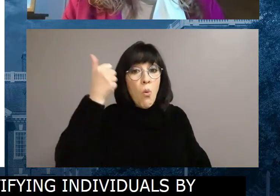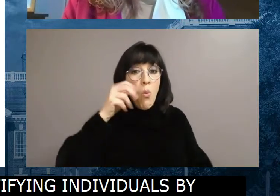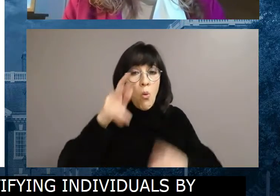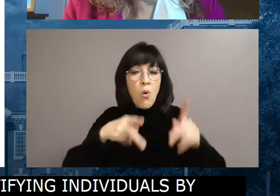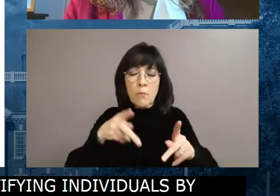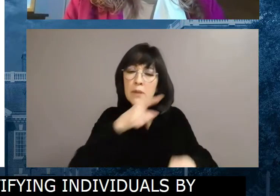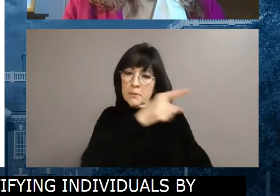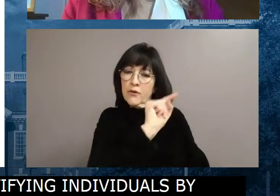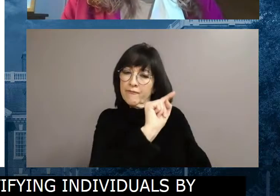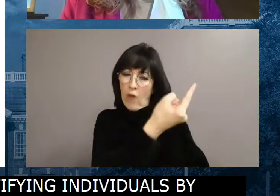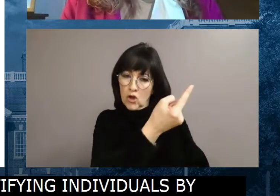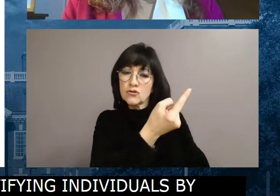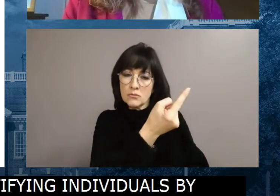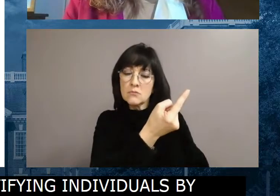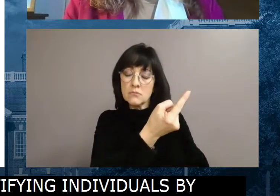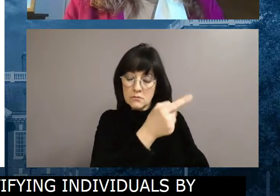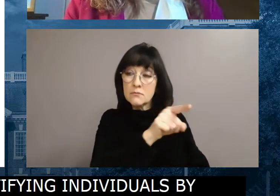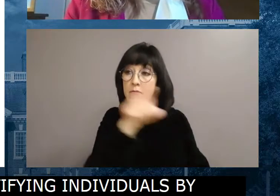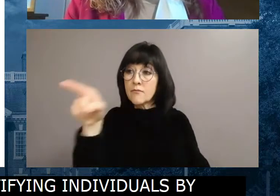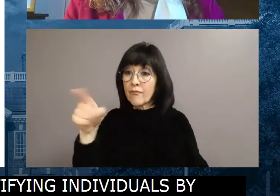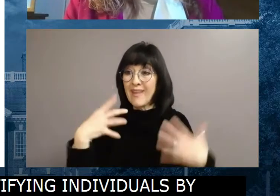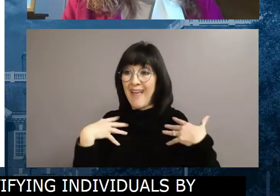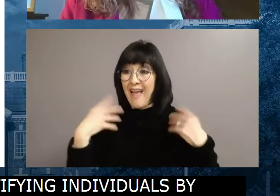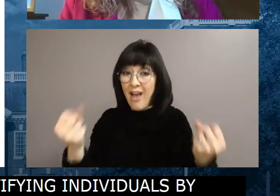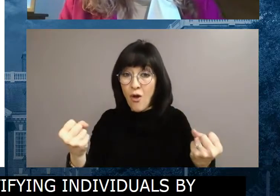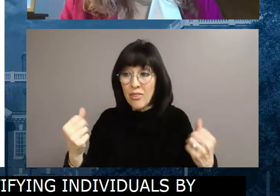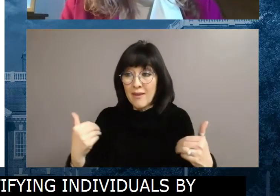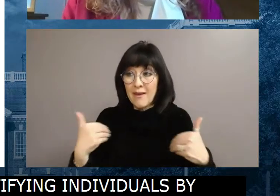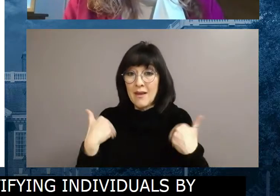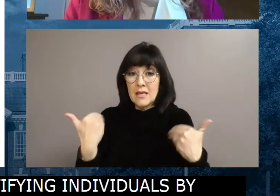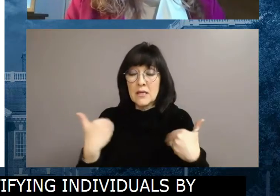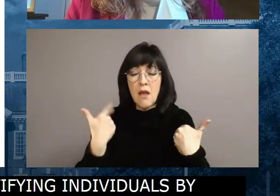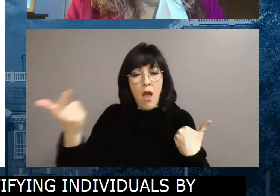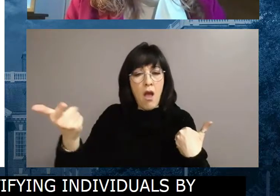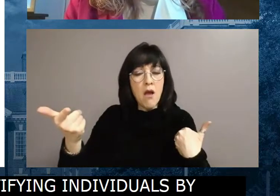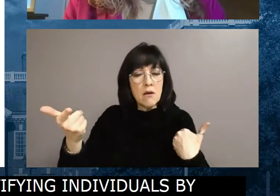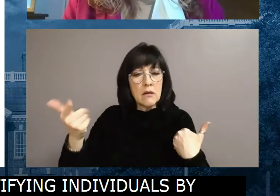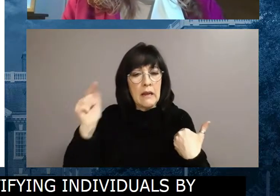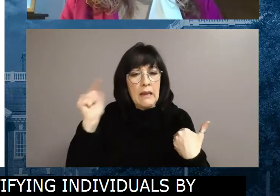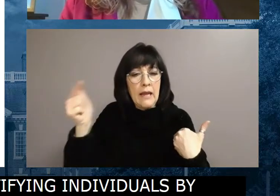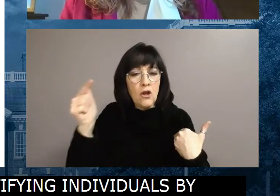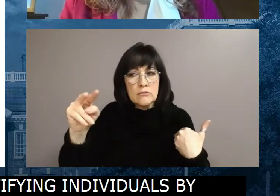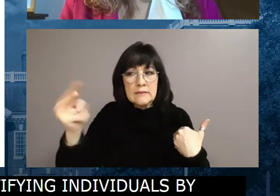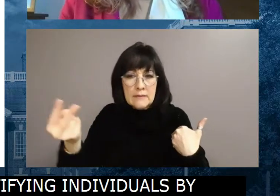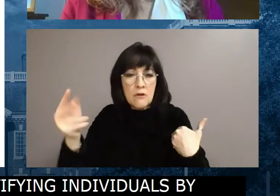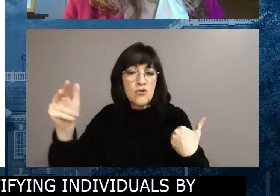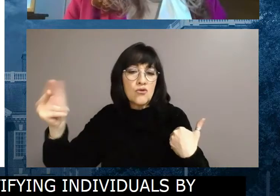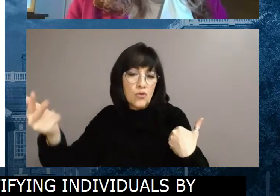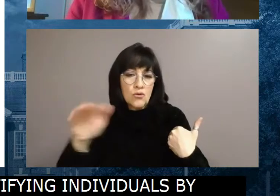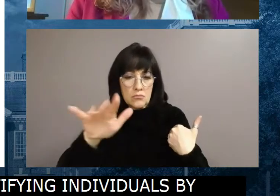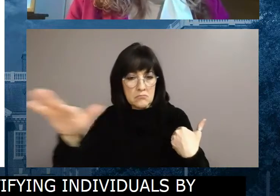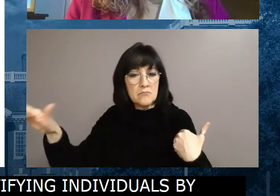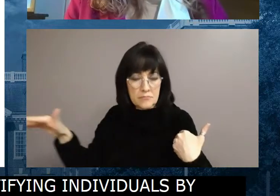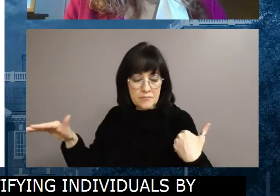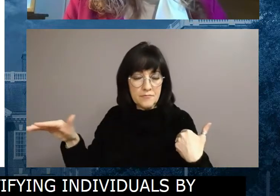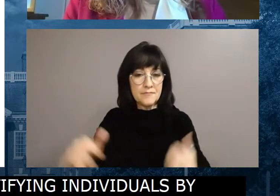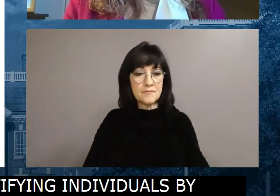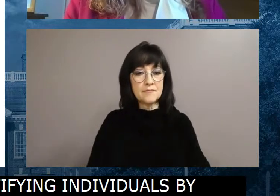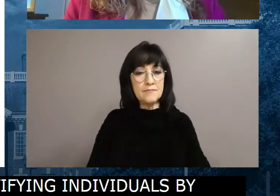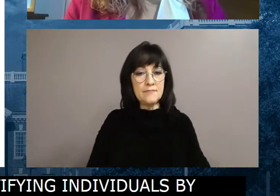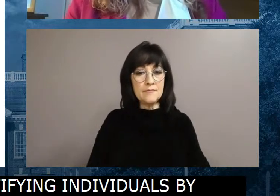wait list. So we'll continue to focus on those with chronic conditions and those who are older in our wait list. We also have